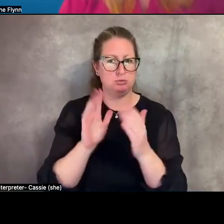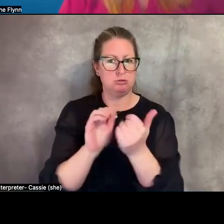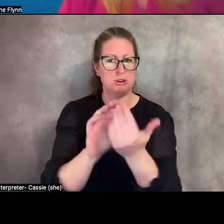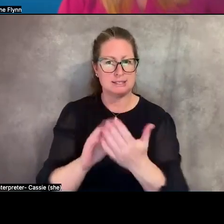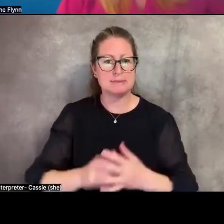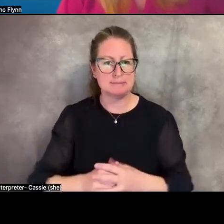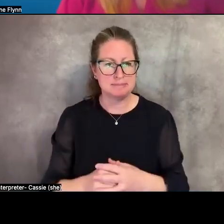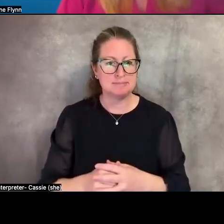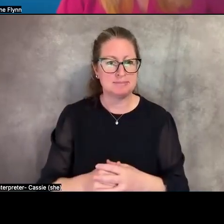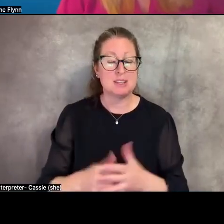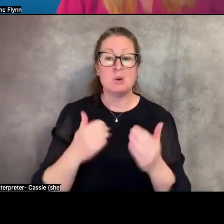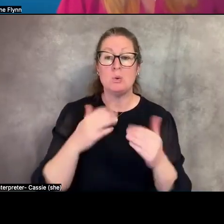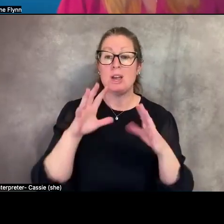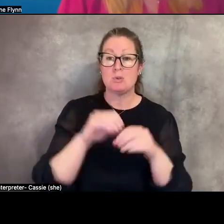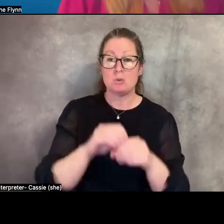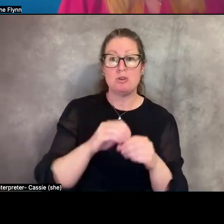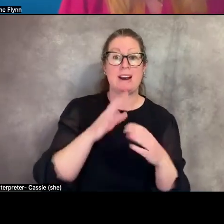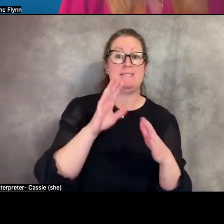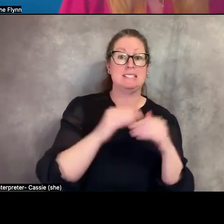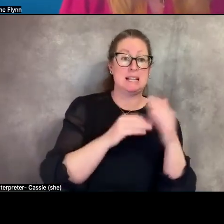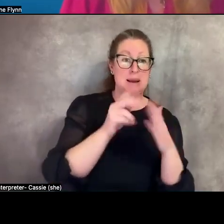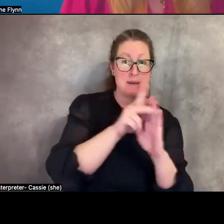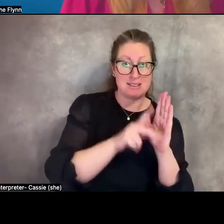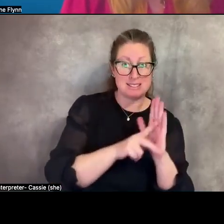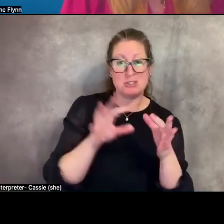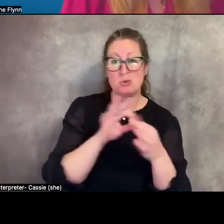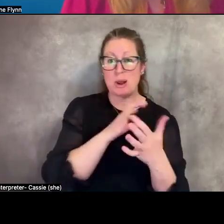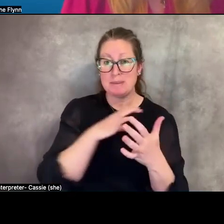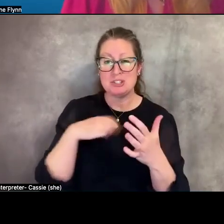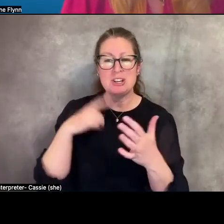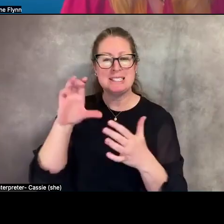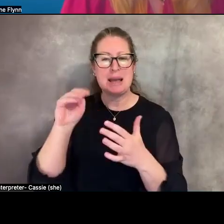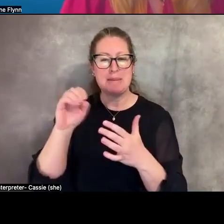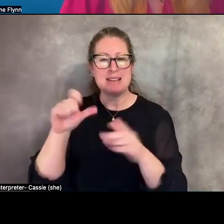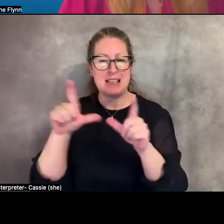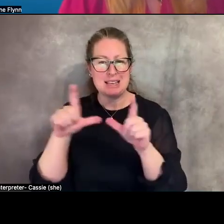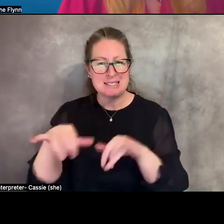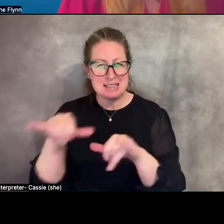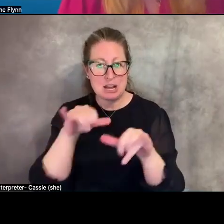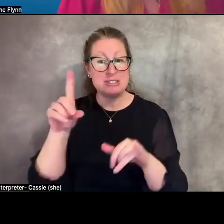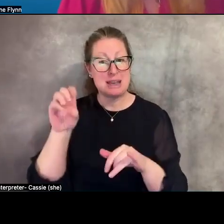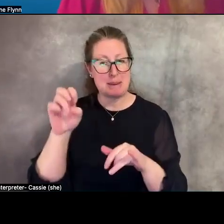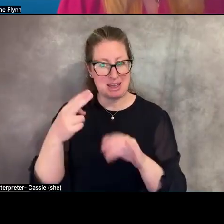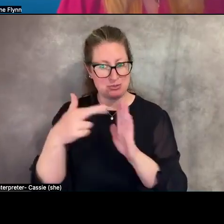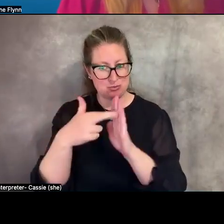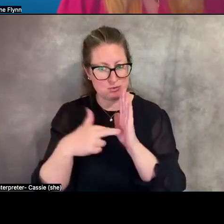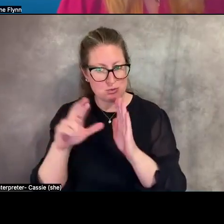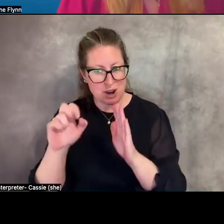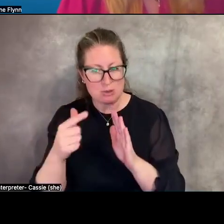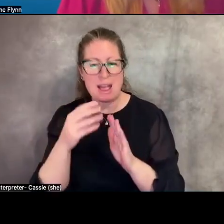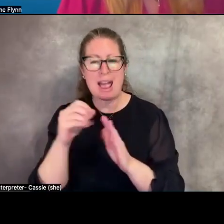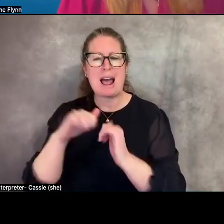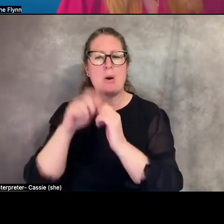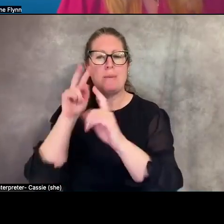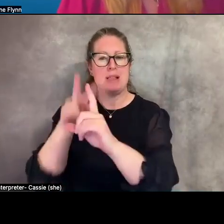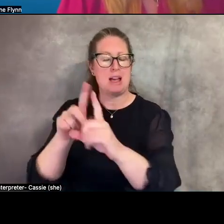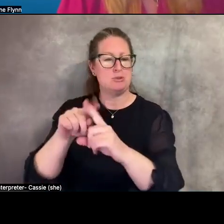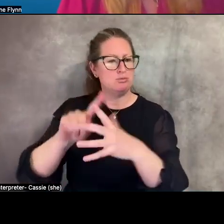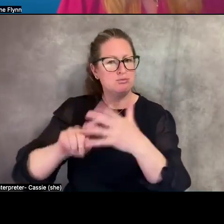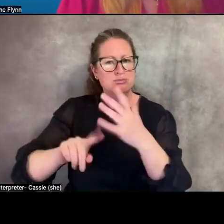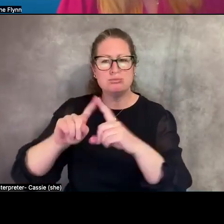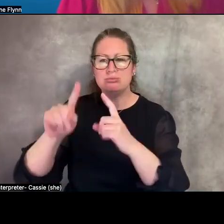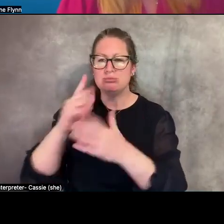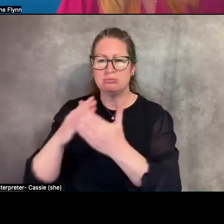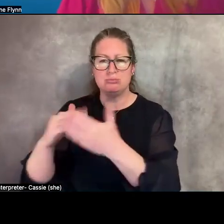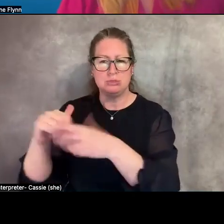facility policy, Joint Commission, and CMS licensing standards, DMH regulations, and their application into all aspects of